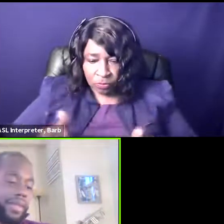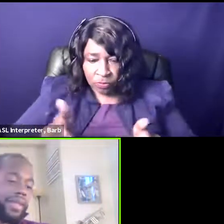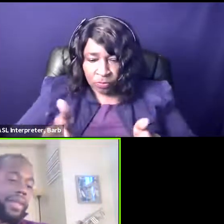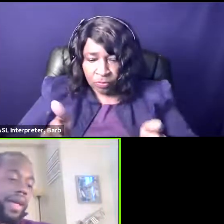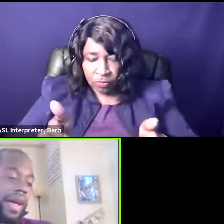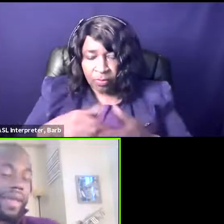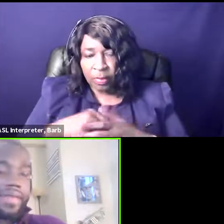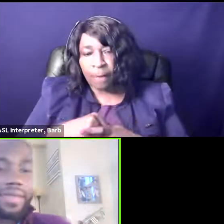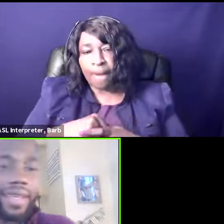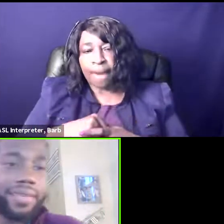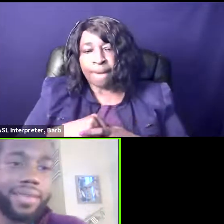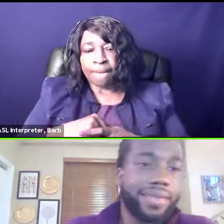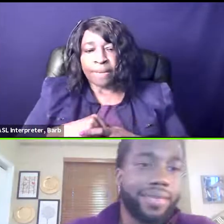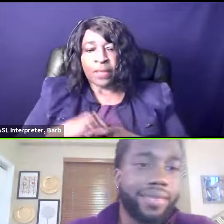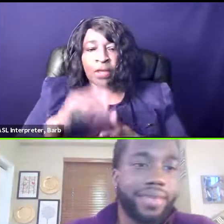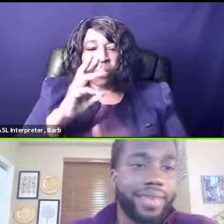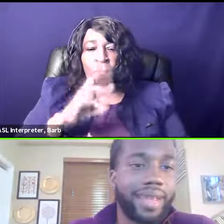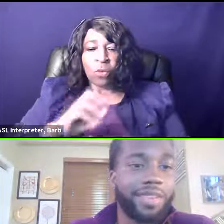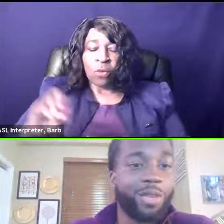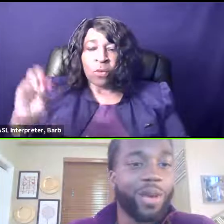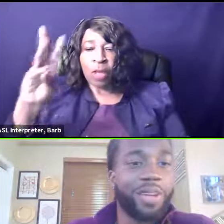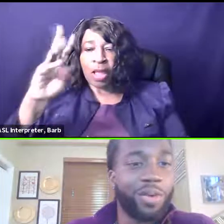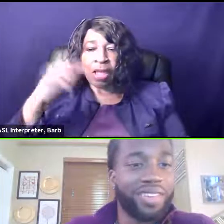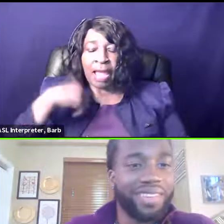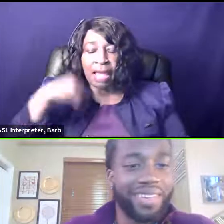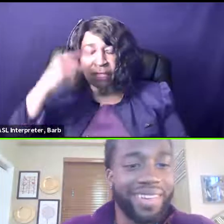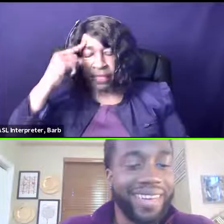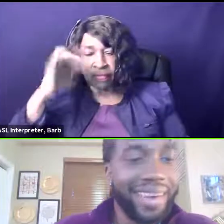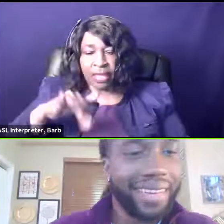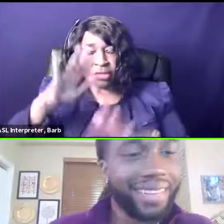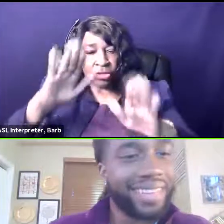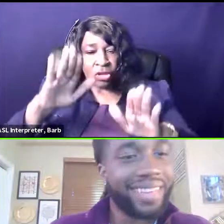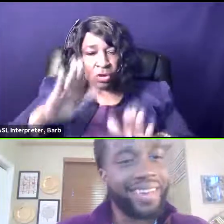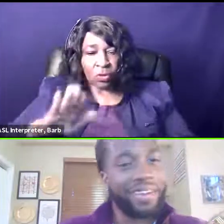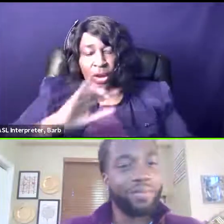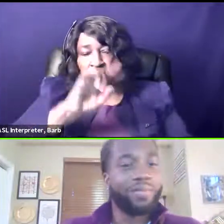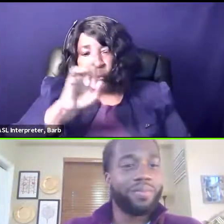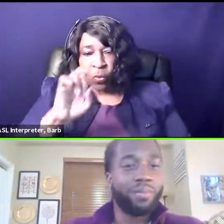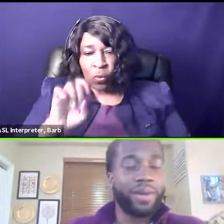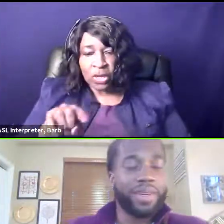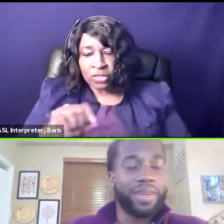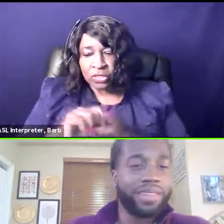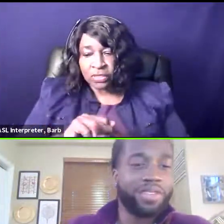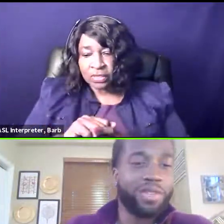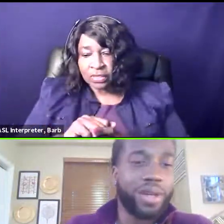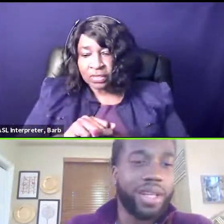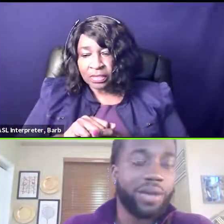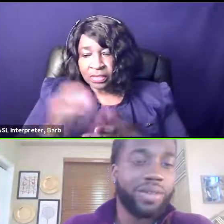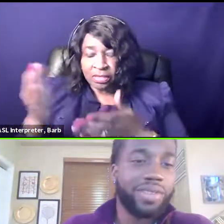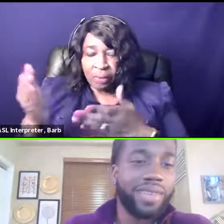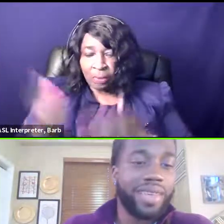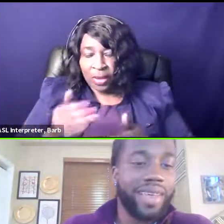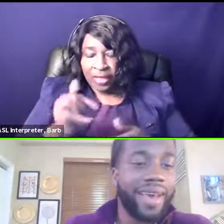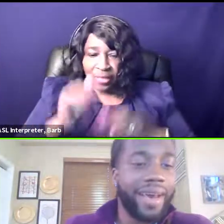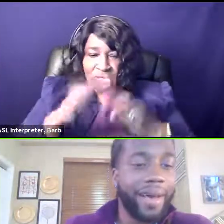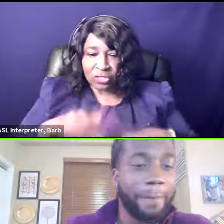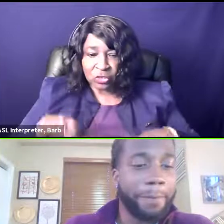Wow. I think that's a great question to kind of bring us to a